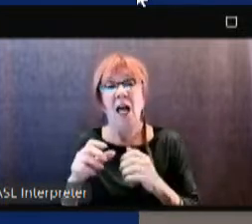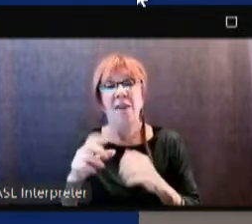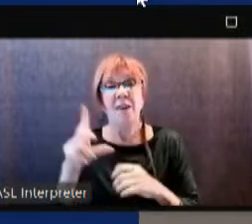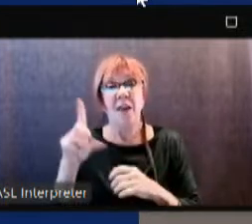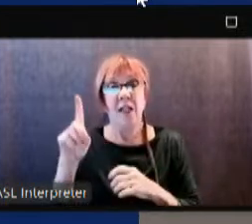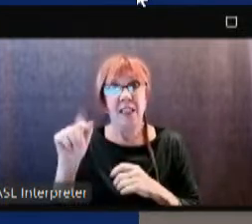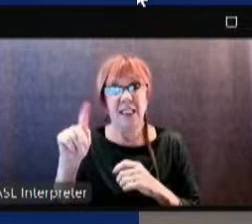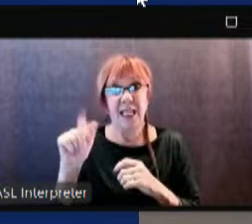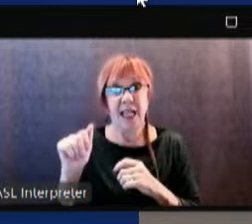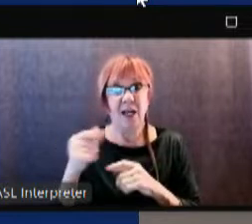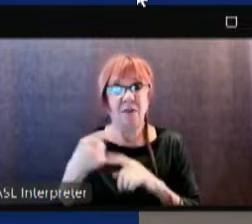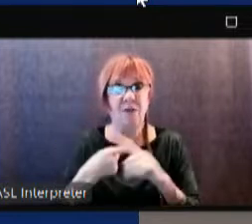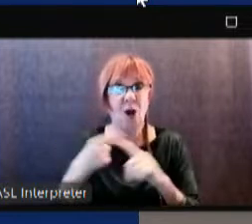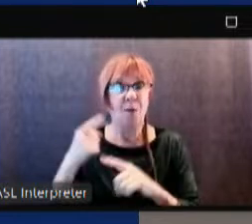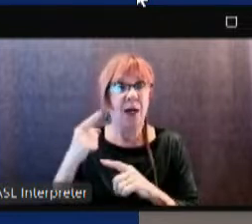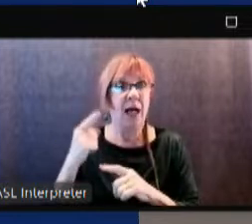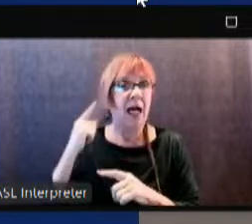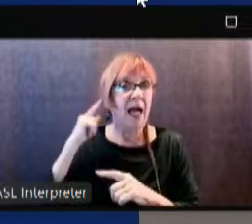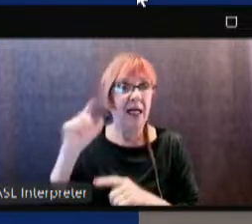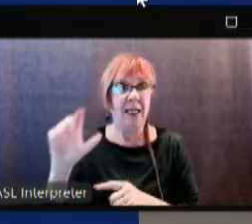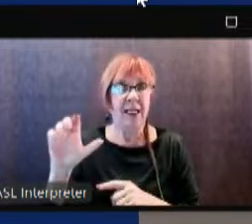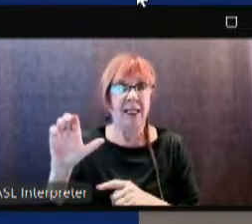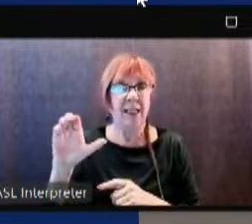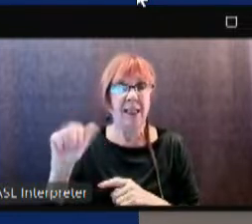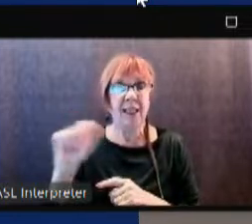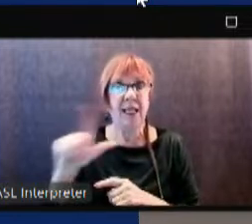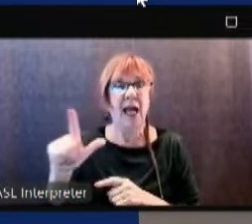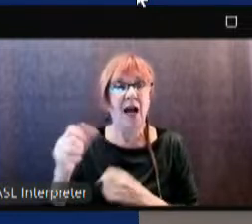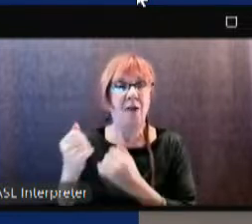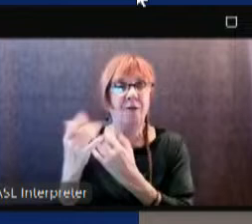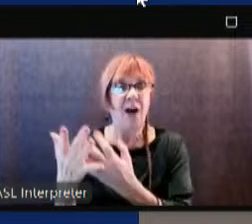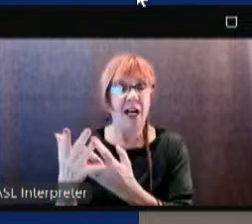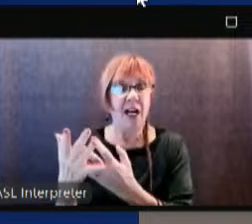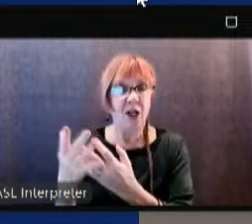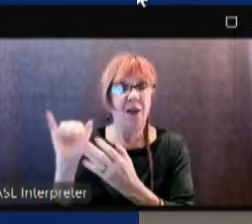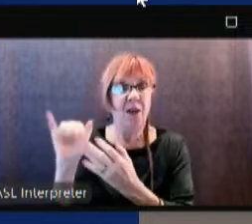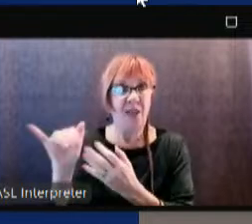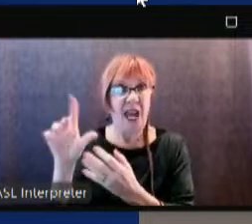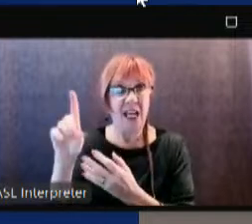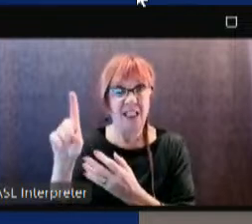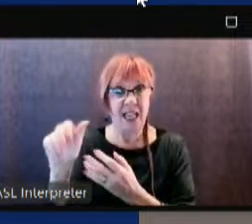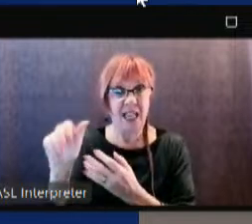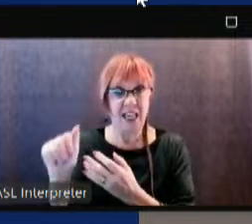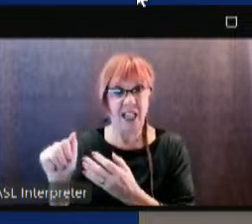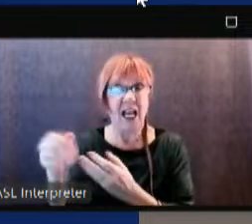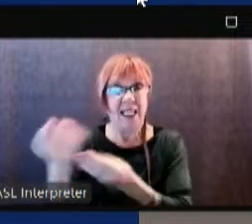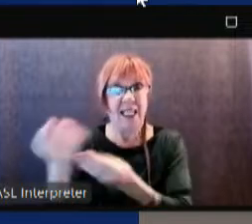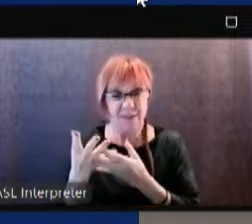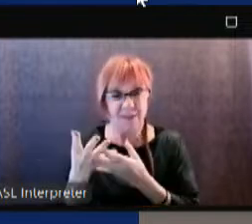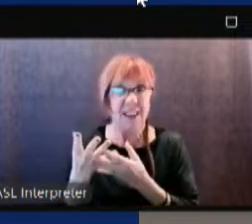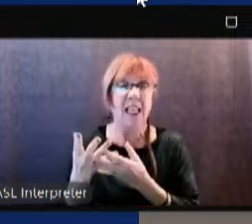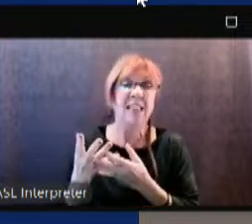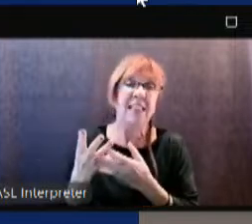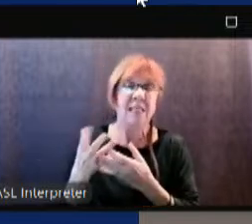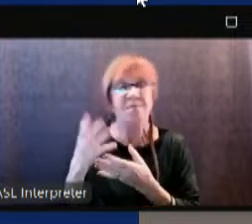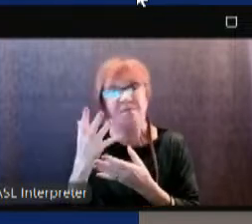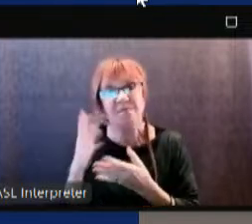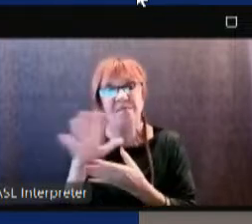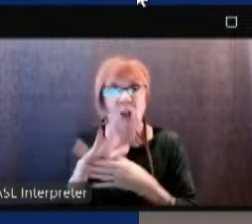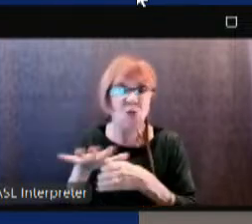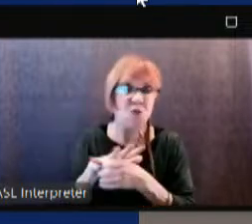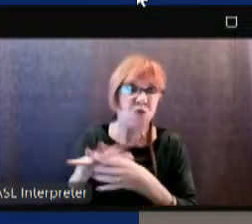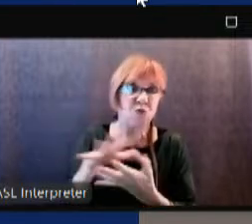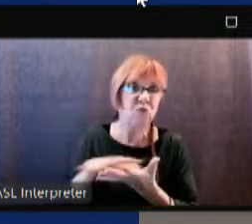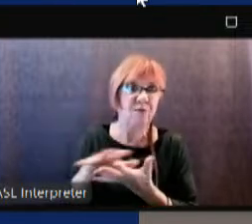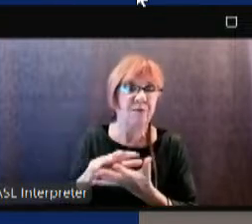through DINS, it initially gives us information on what the likely extent of the disaster impacts are. But what we do